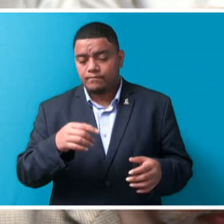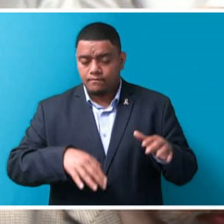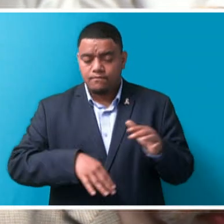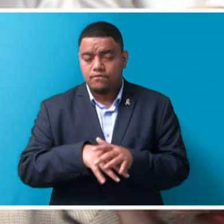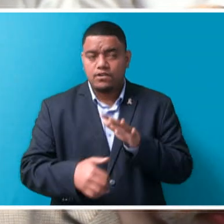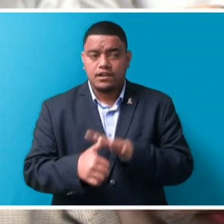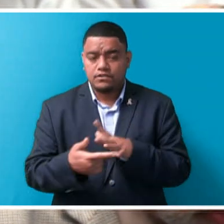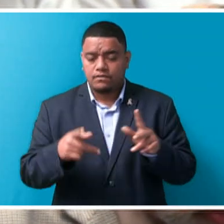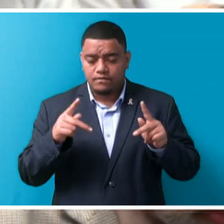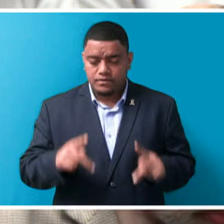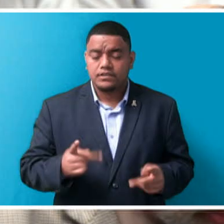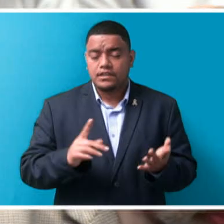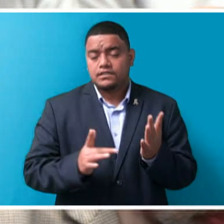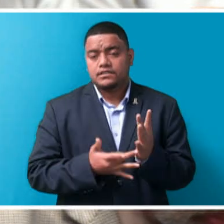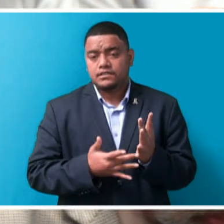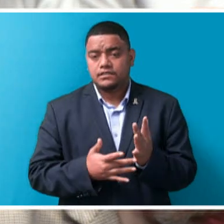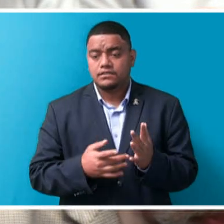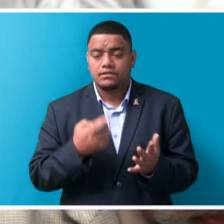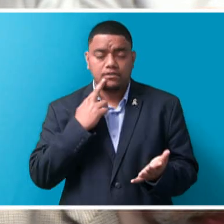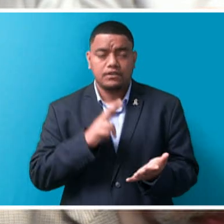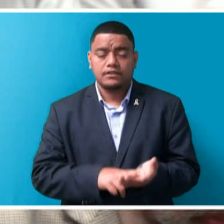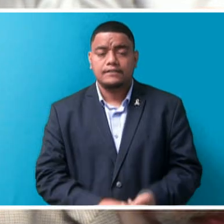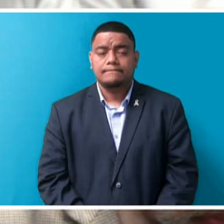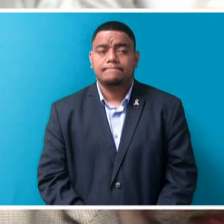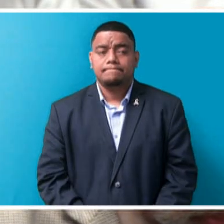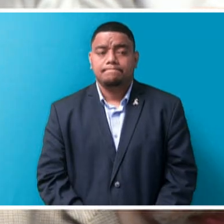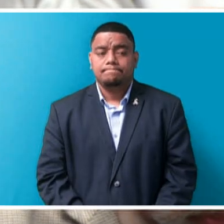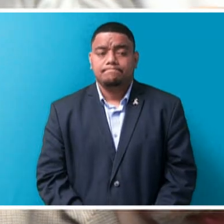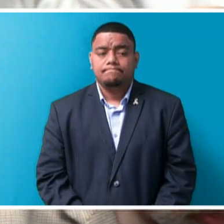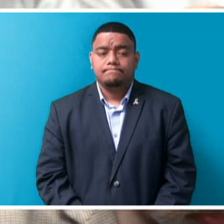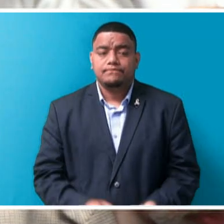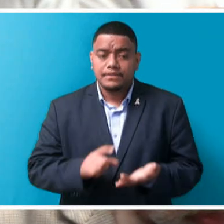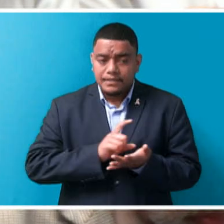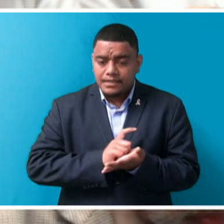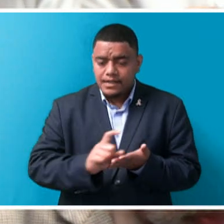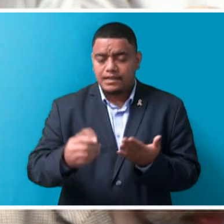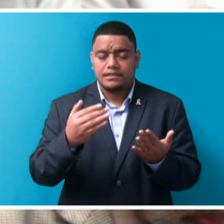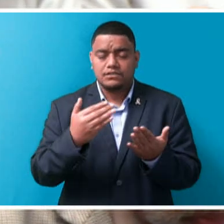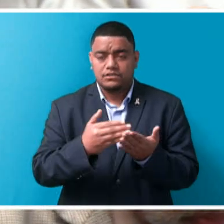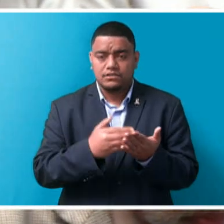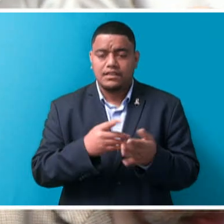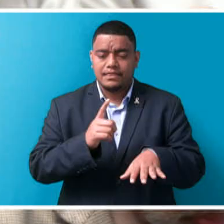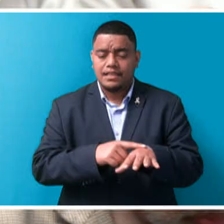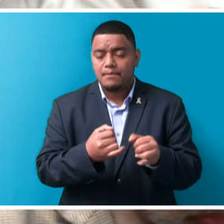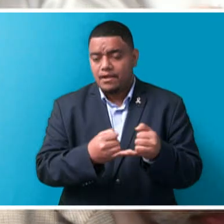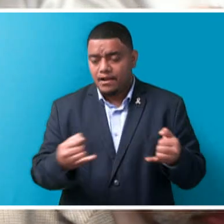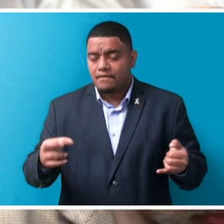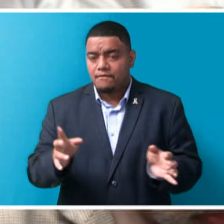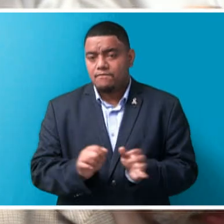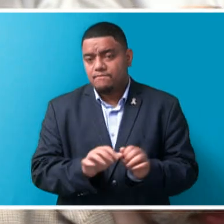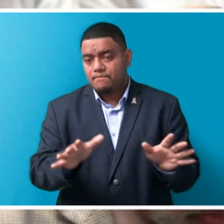to physical and digital case records. Detail clear procedures and referral timelines for diversion